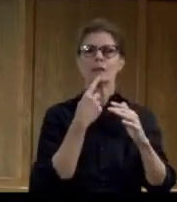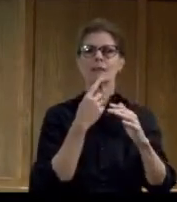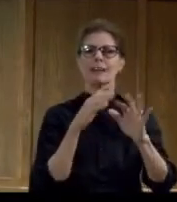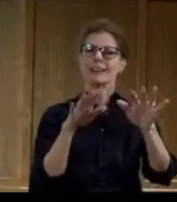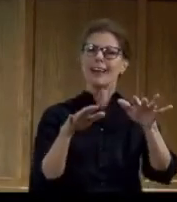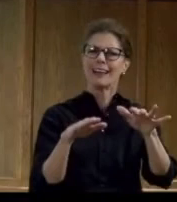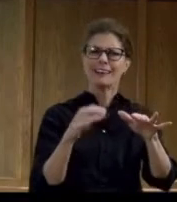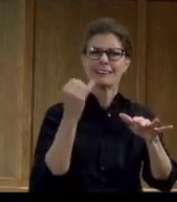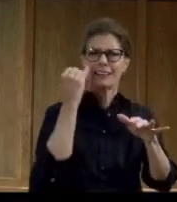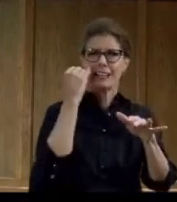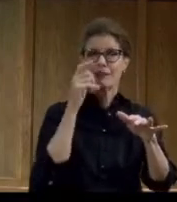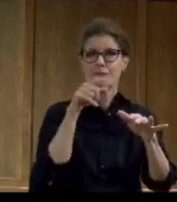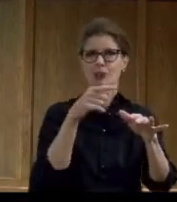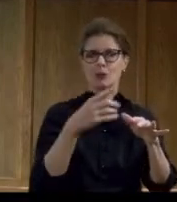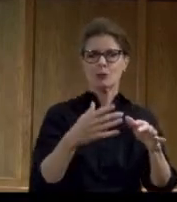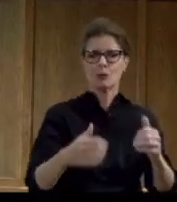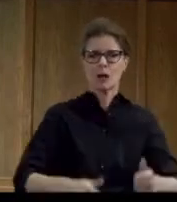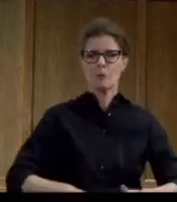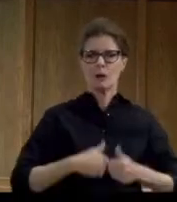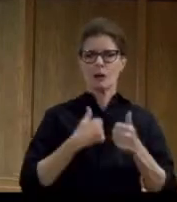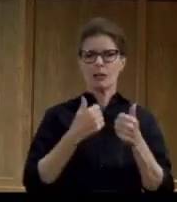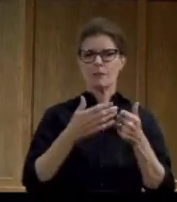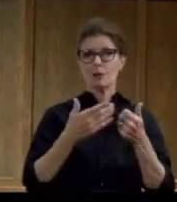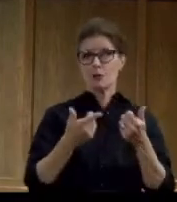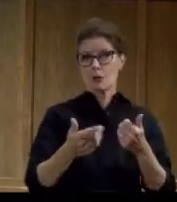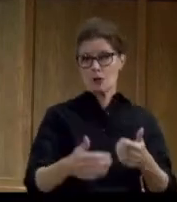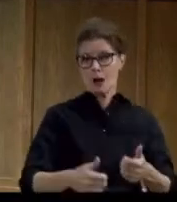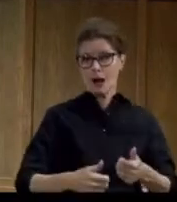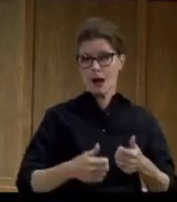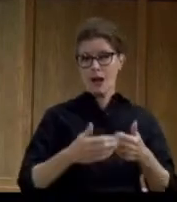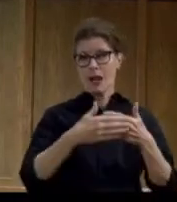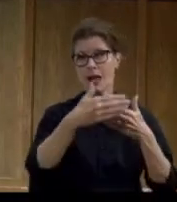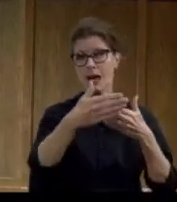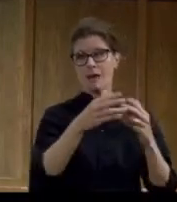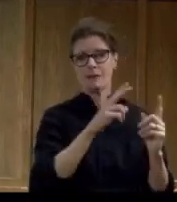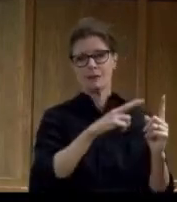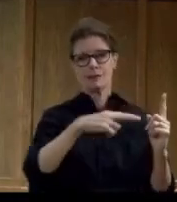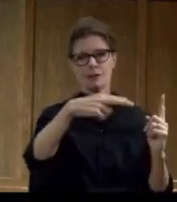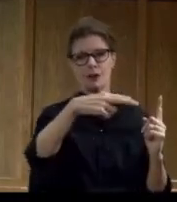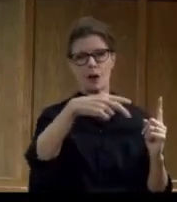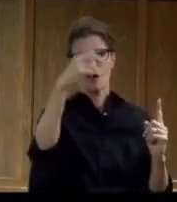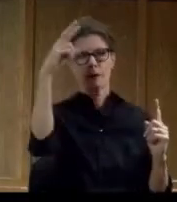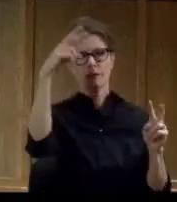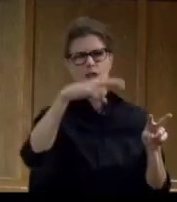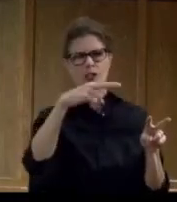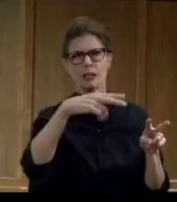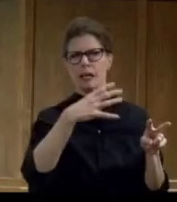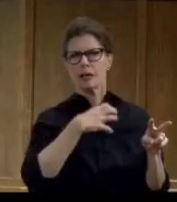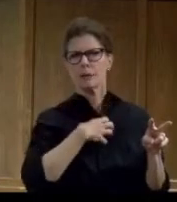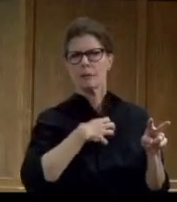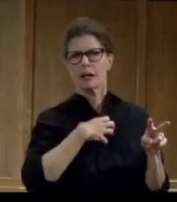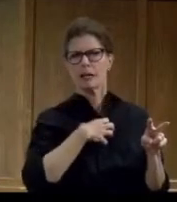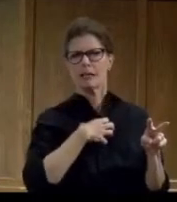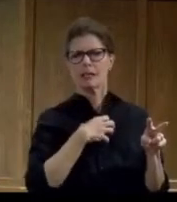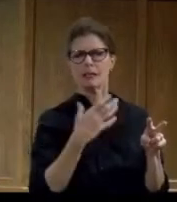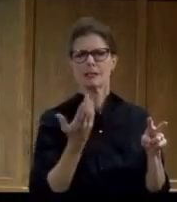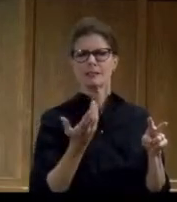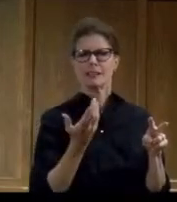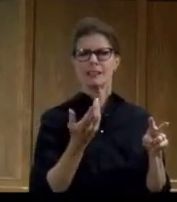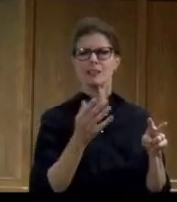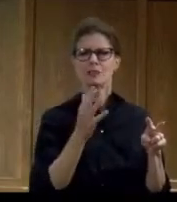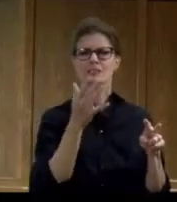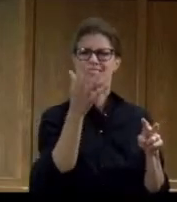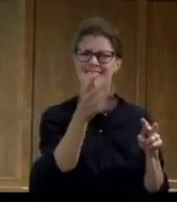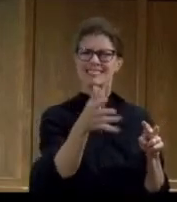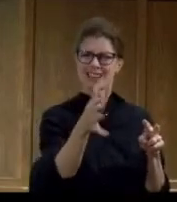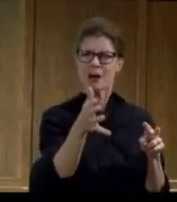life as a top-down complainer and you're always looking for things that are wrong, like just things to complain about, he almost wants to say just like, would you just stop